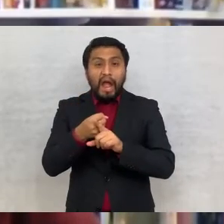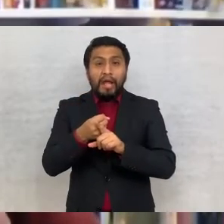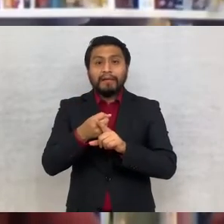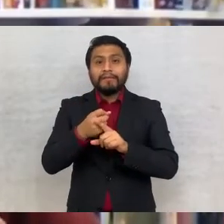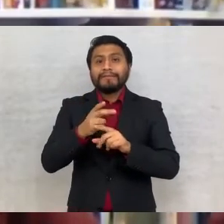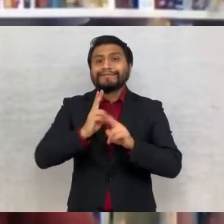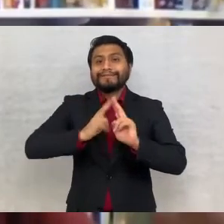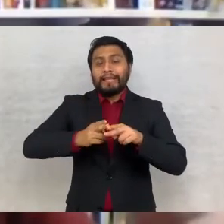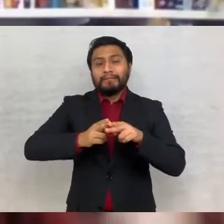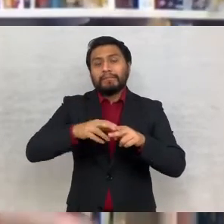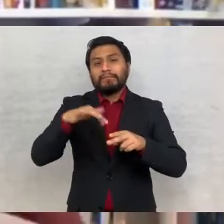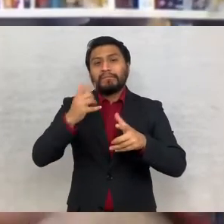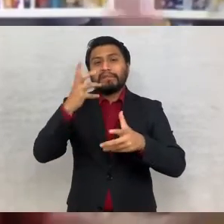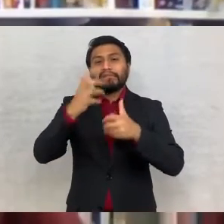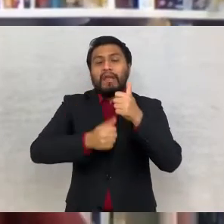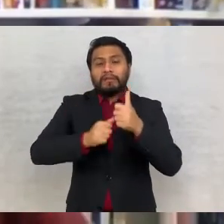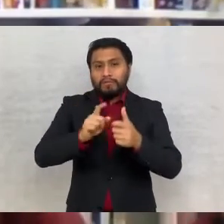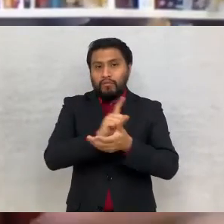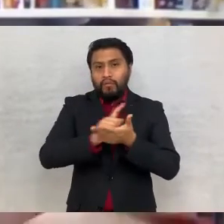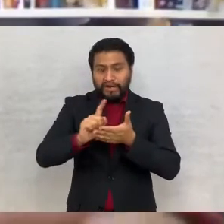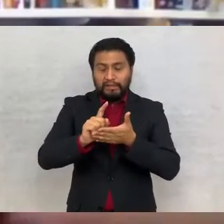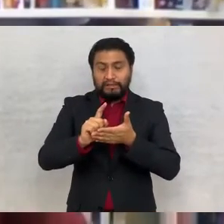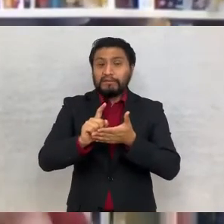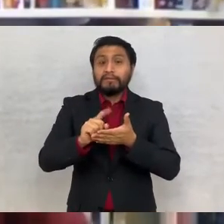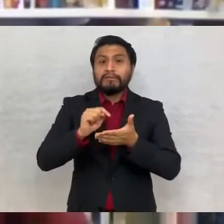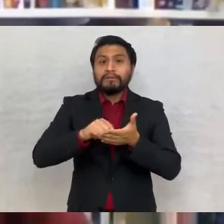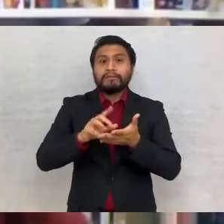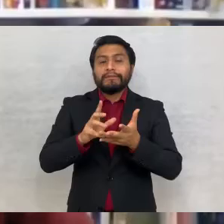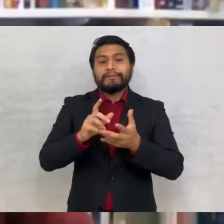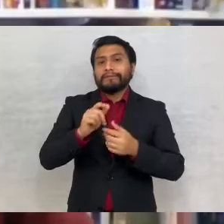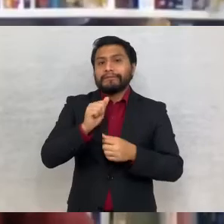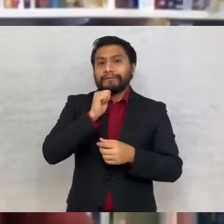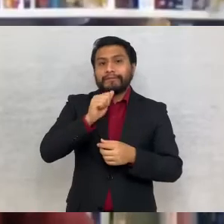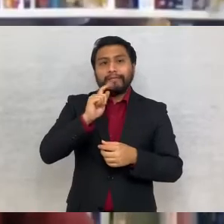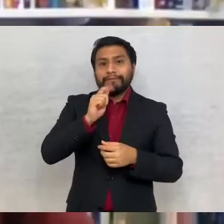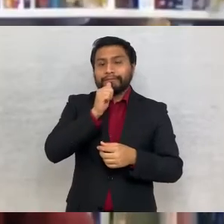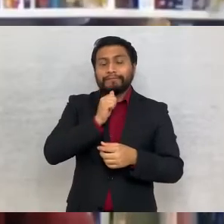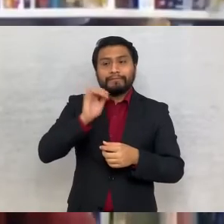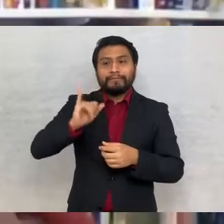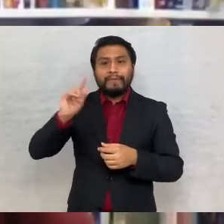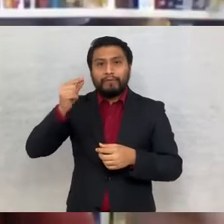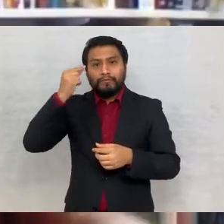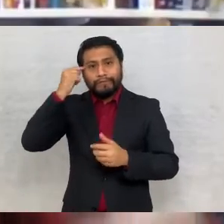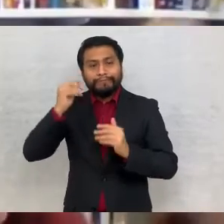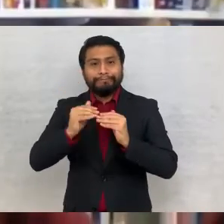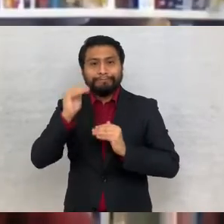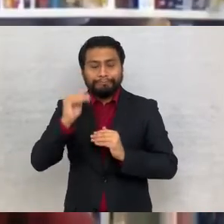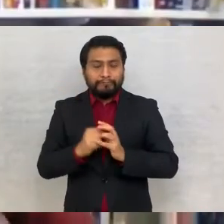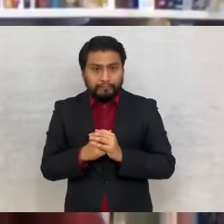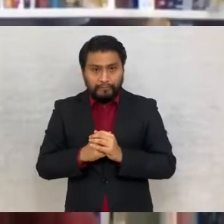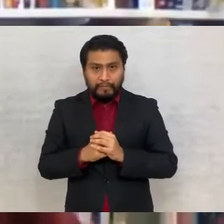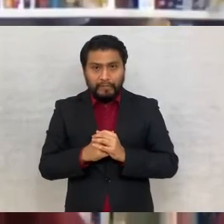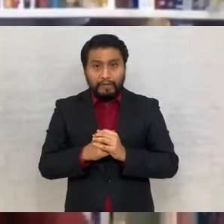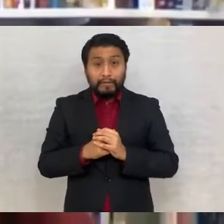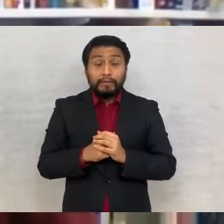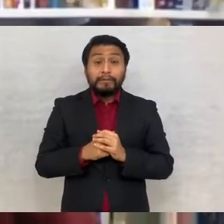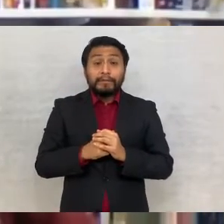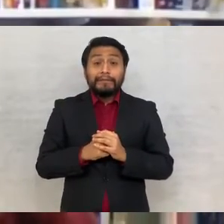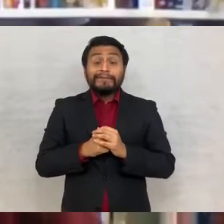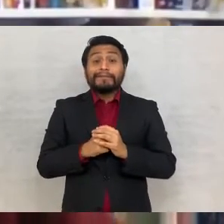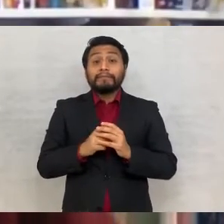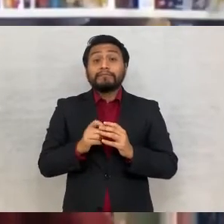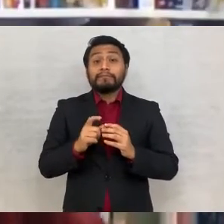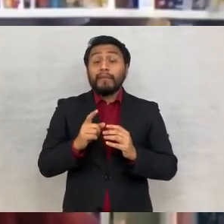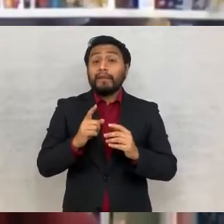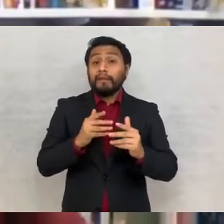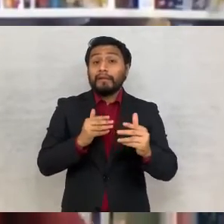about the type of immigration that Argentina would receive after the Great War ended. The fear now was mainly that Russians and Jews would come.